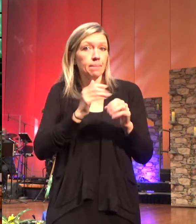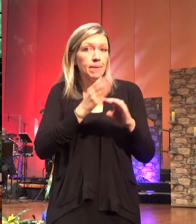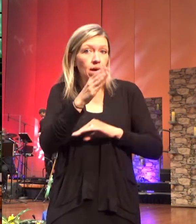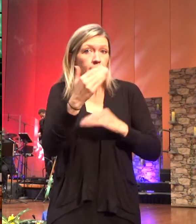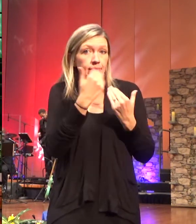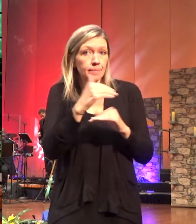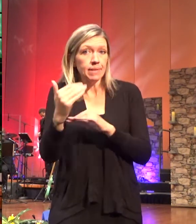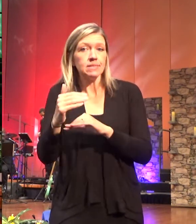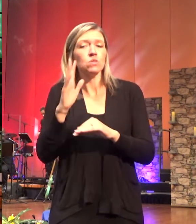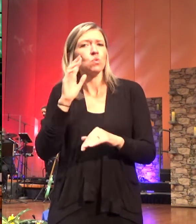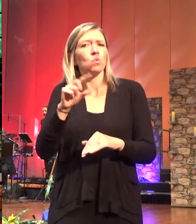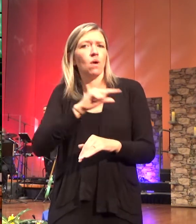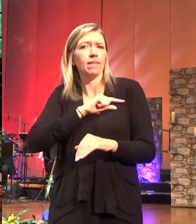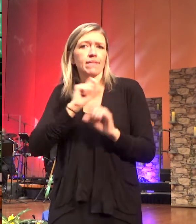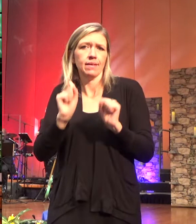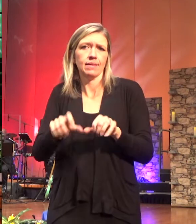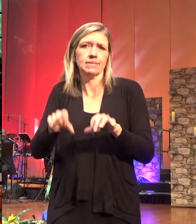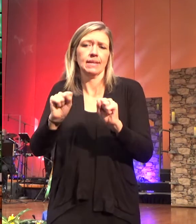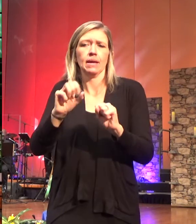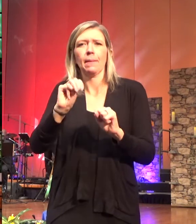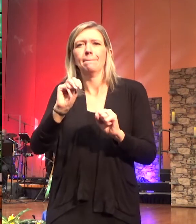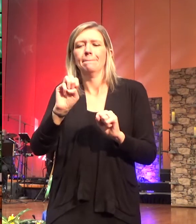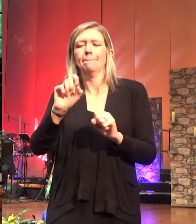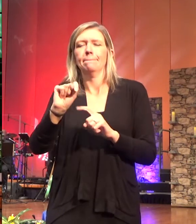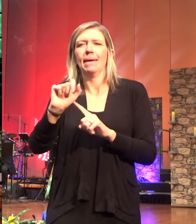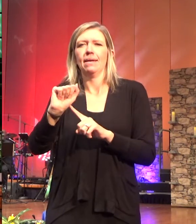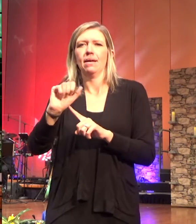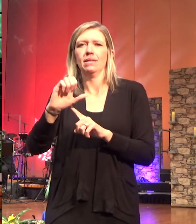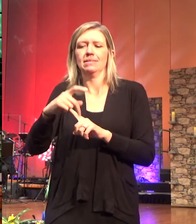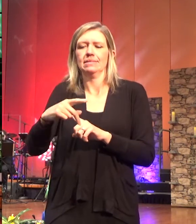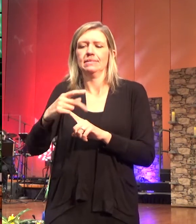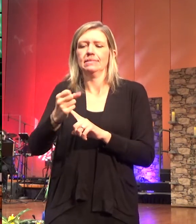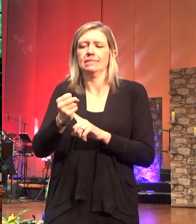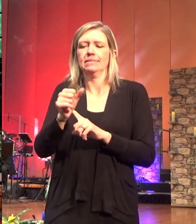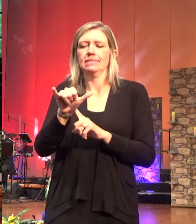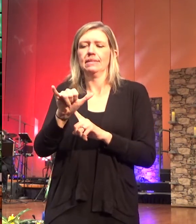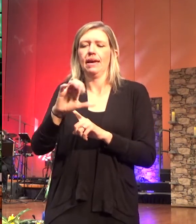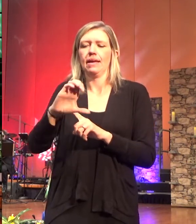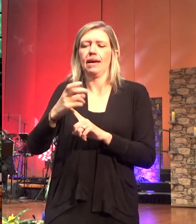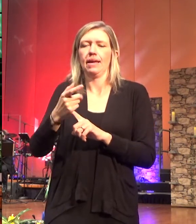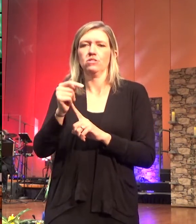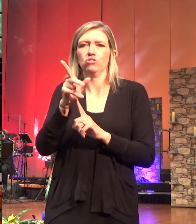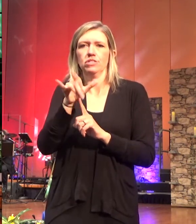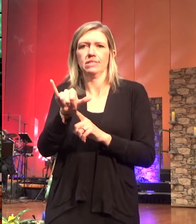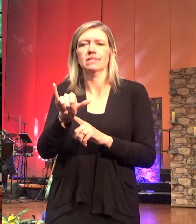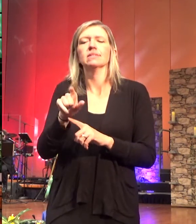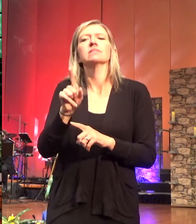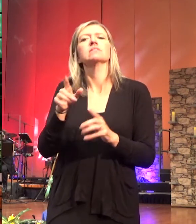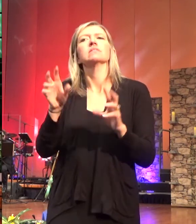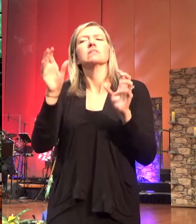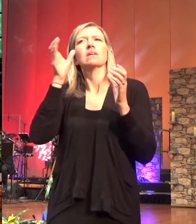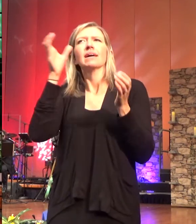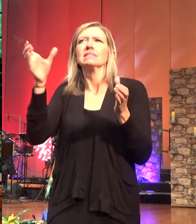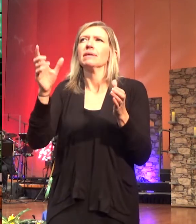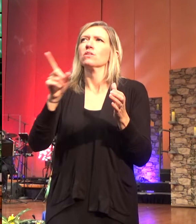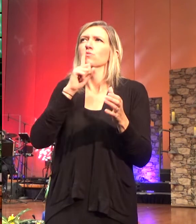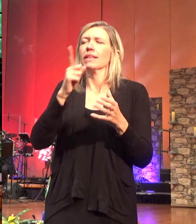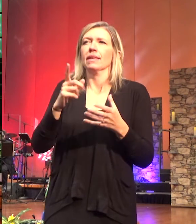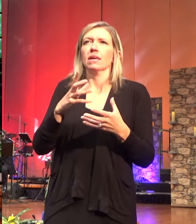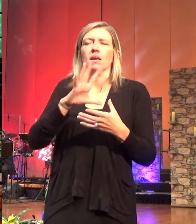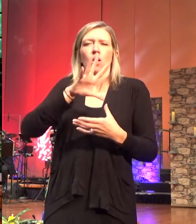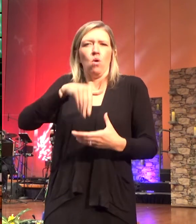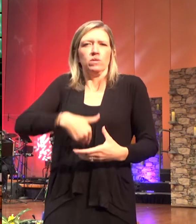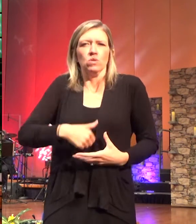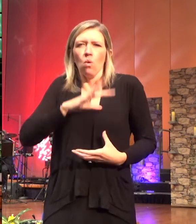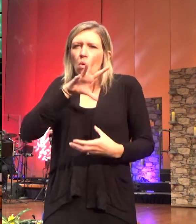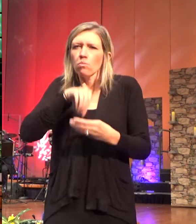metapsychiatry because it is a spiritual aspect that breathes soul into dry bones. It helps us understand our